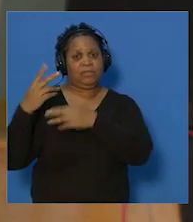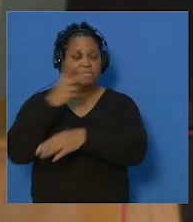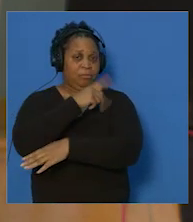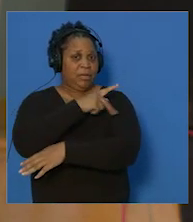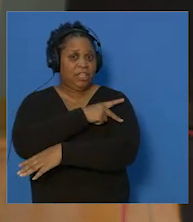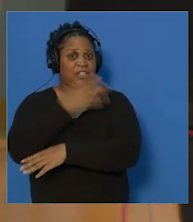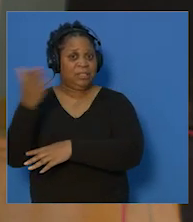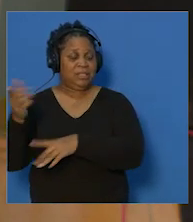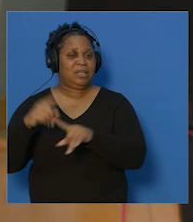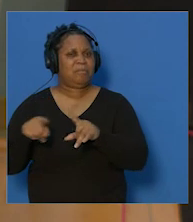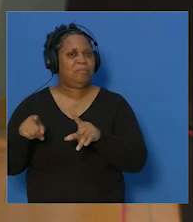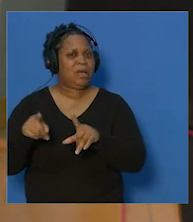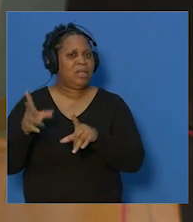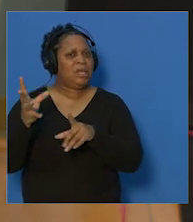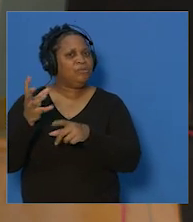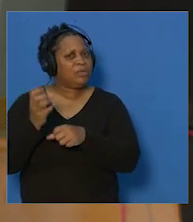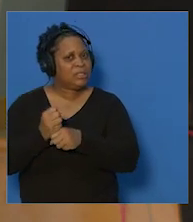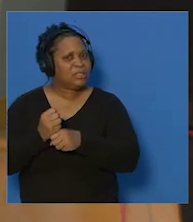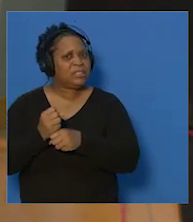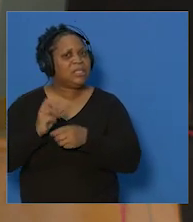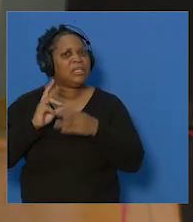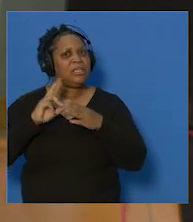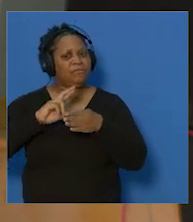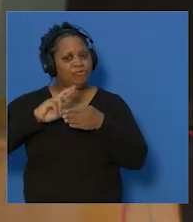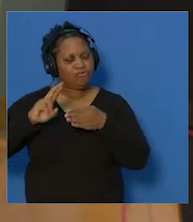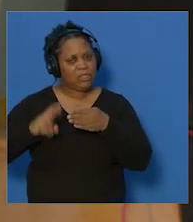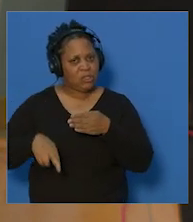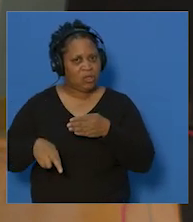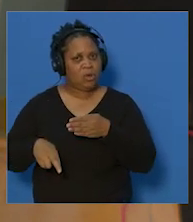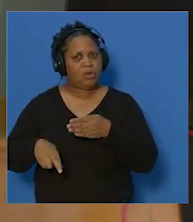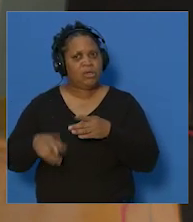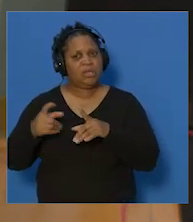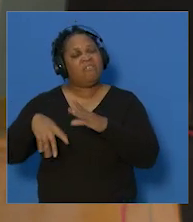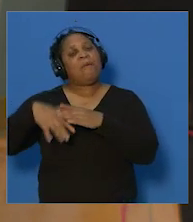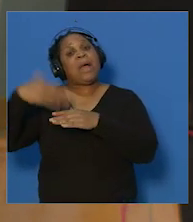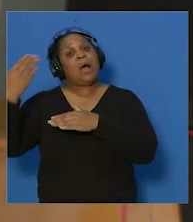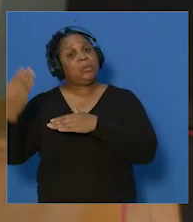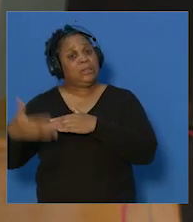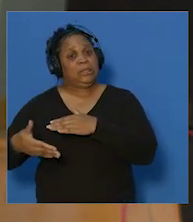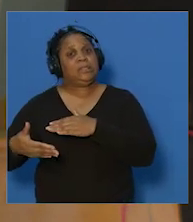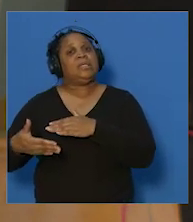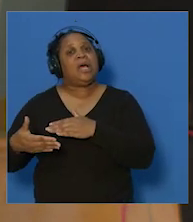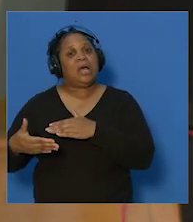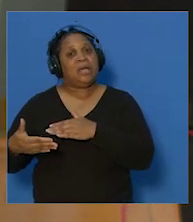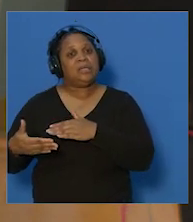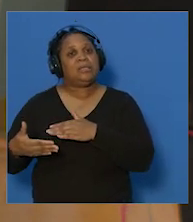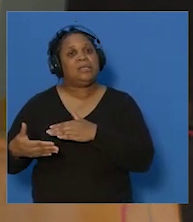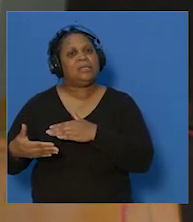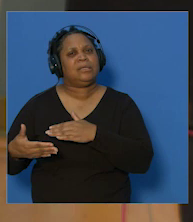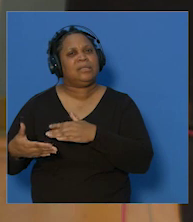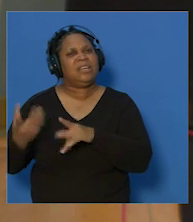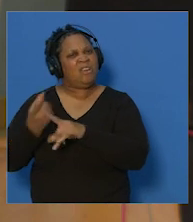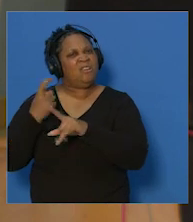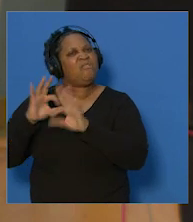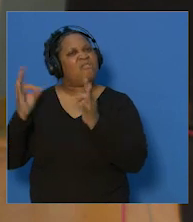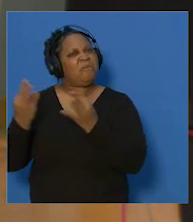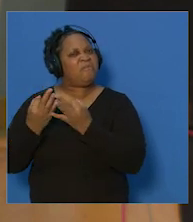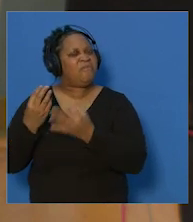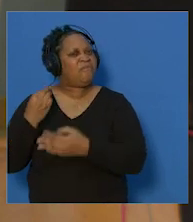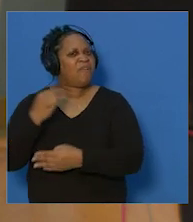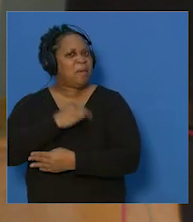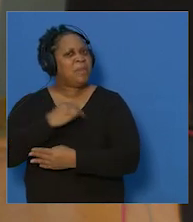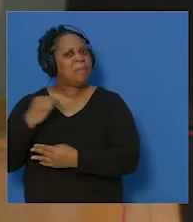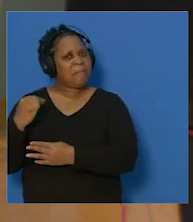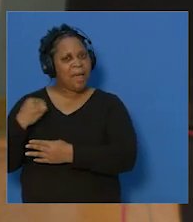they received results from outside of from family members, which